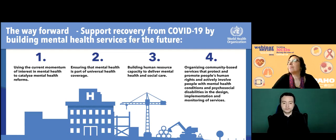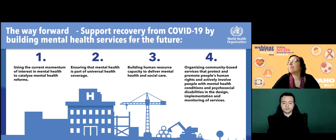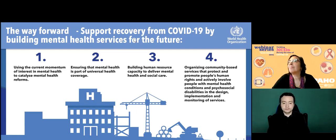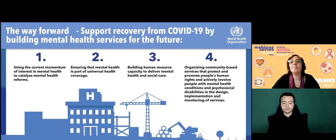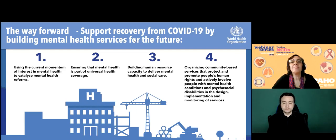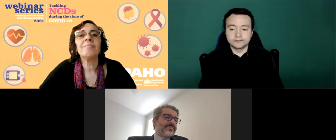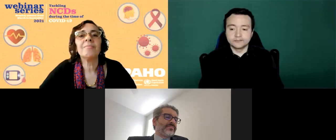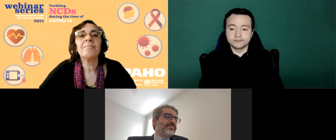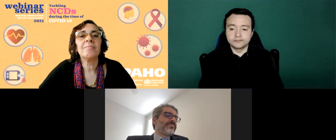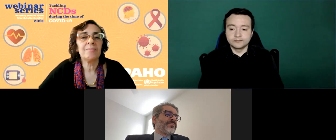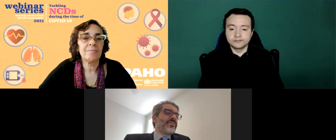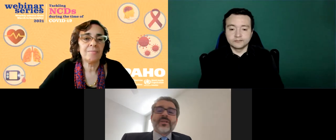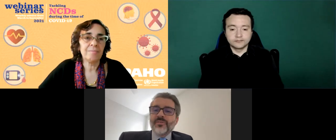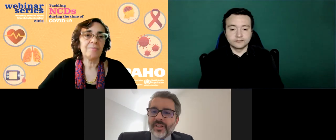very much.